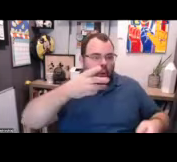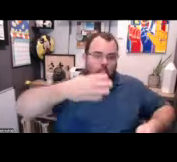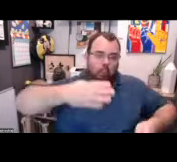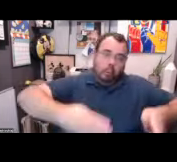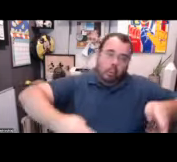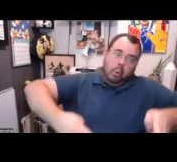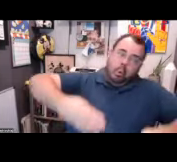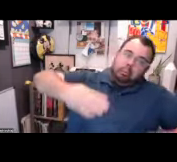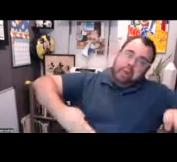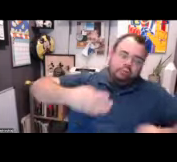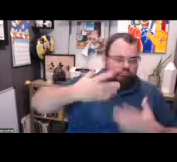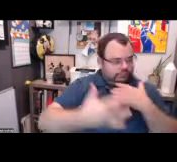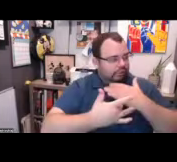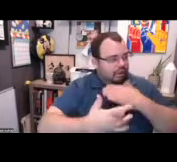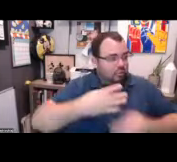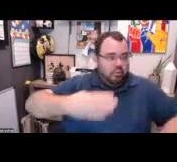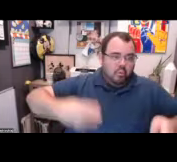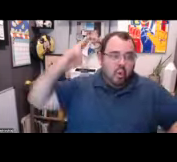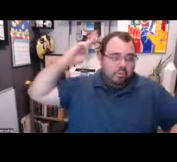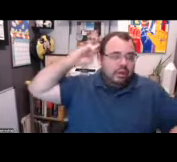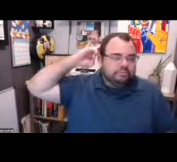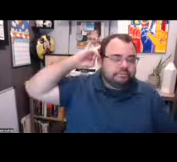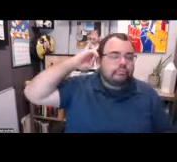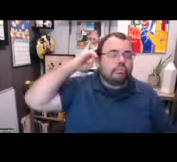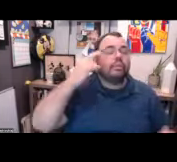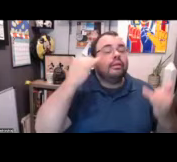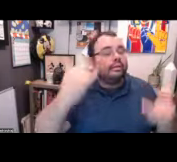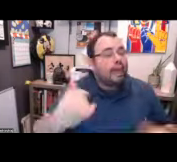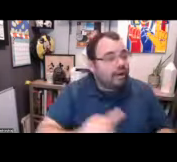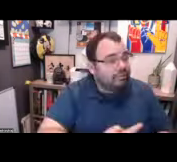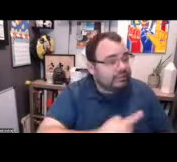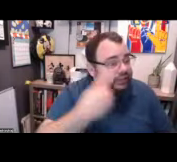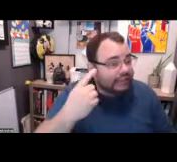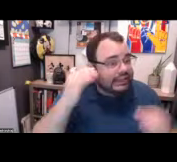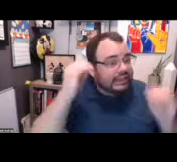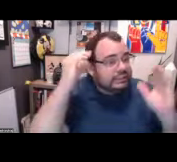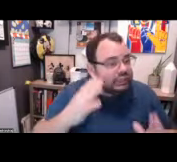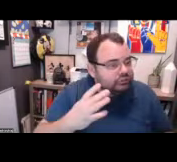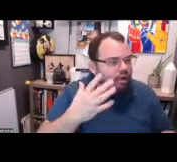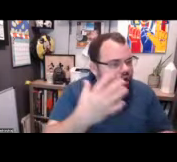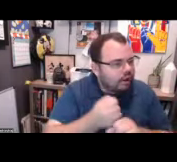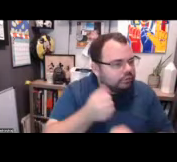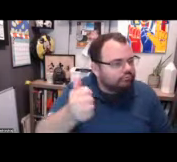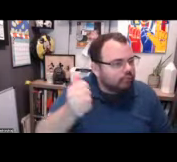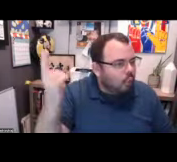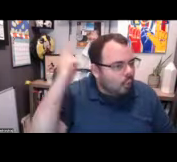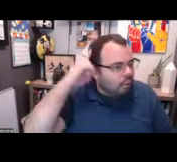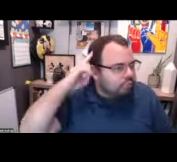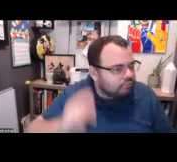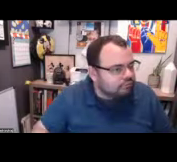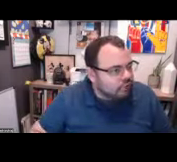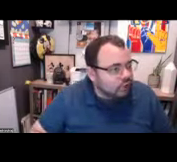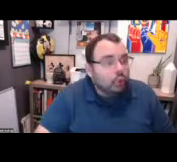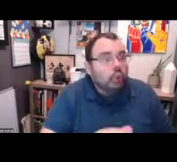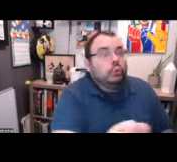They would laugh and they would say, oh, you are a robot. You are a robot. You have a machine inside of